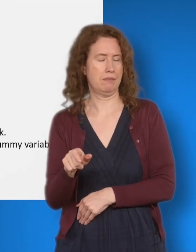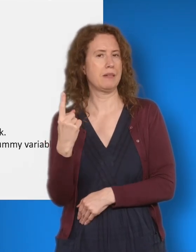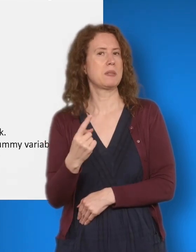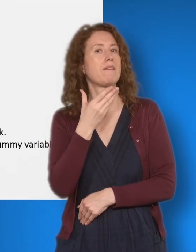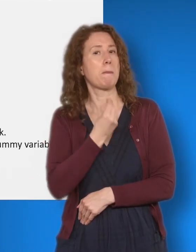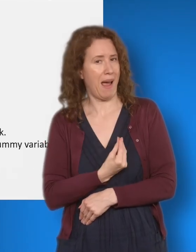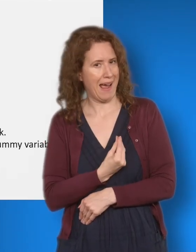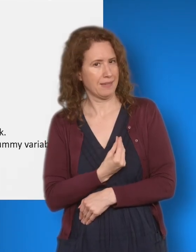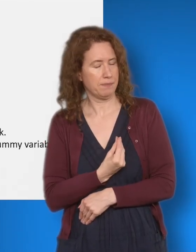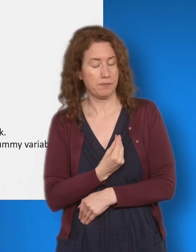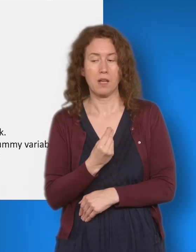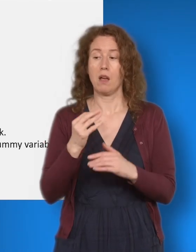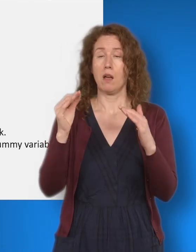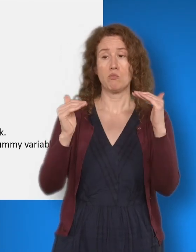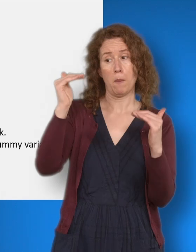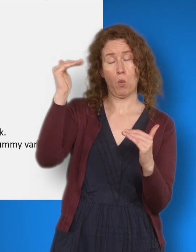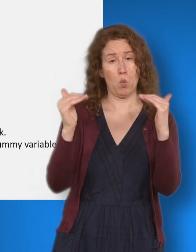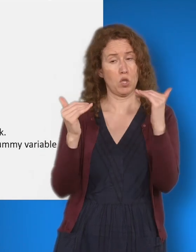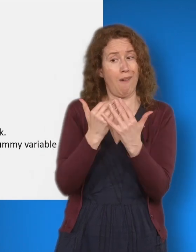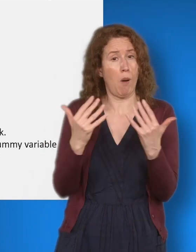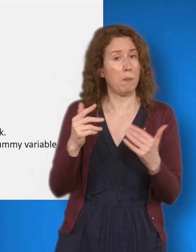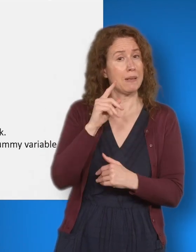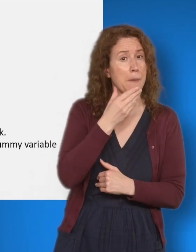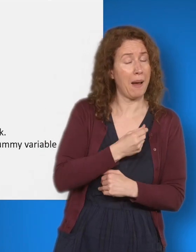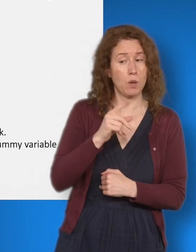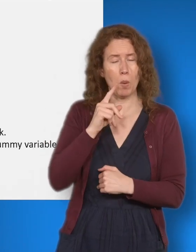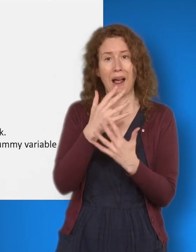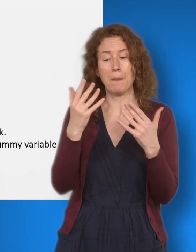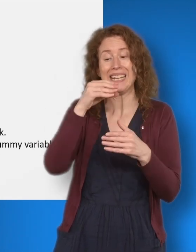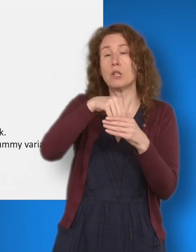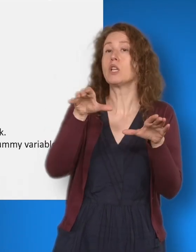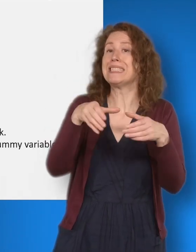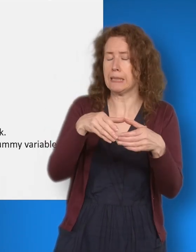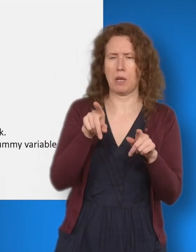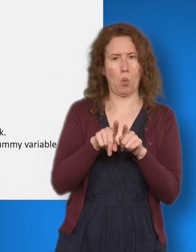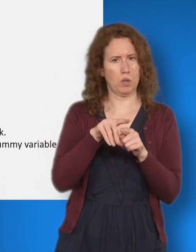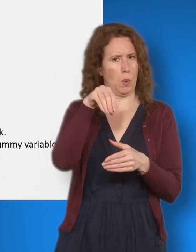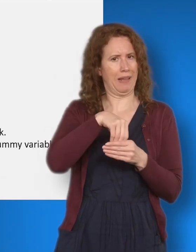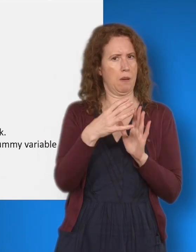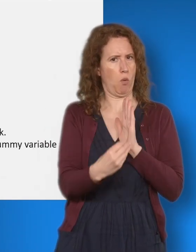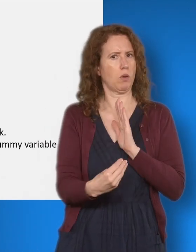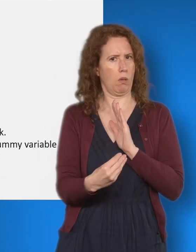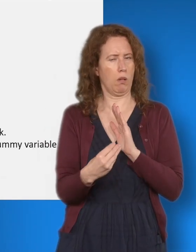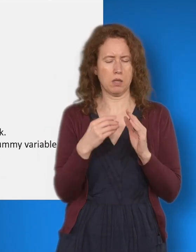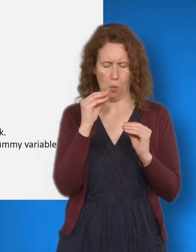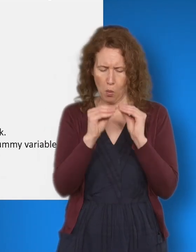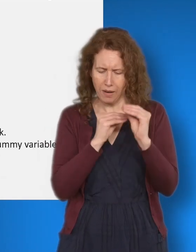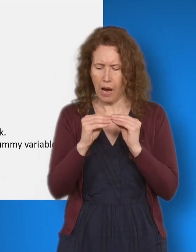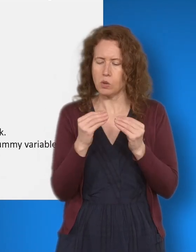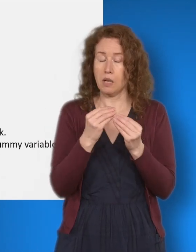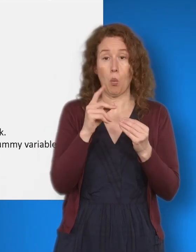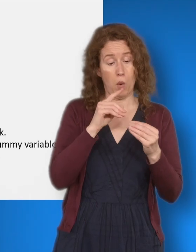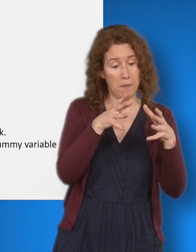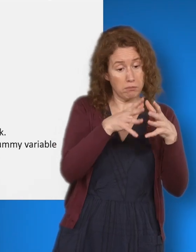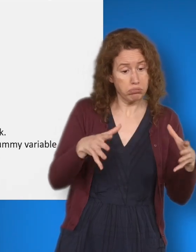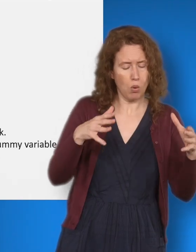man. The proportion of women on the team is also included in the model specification in order to